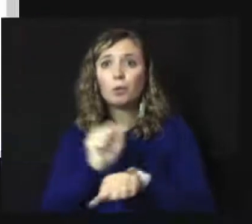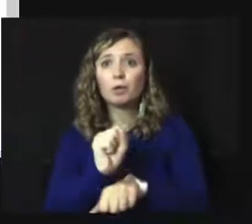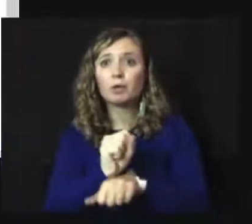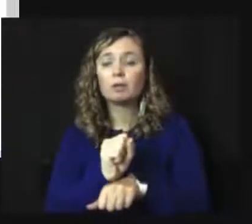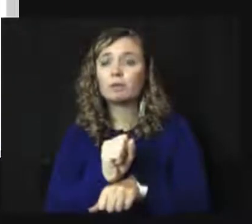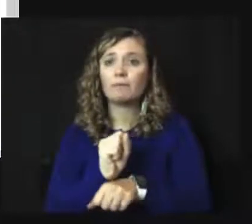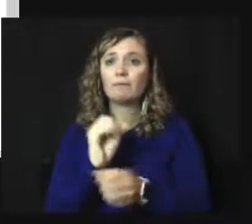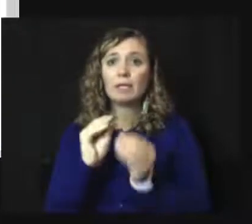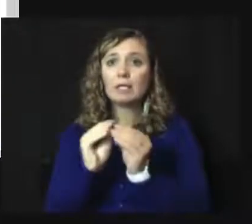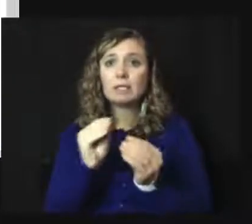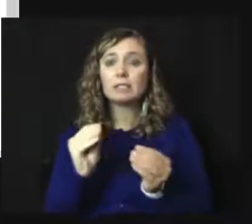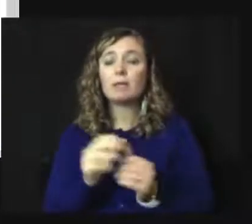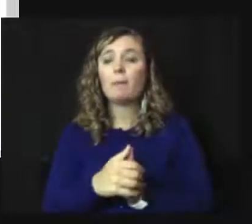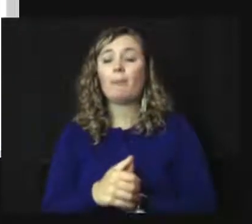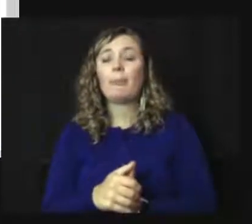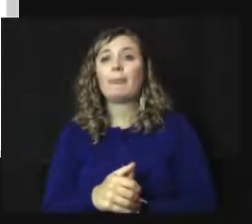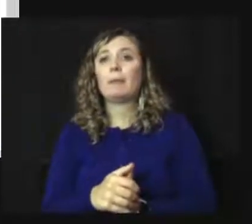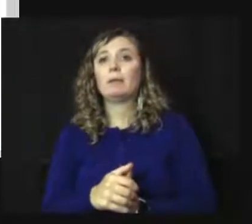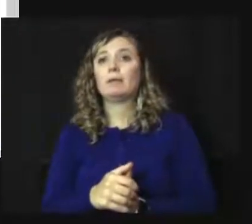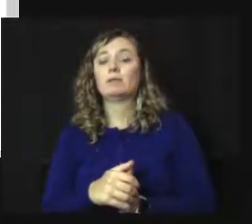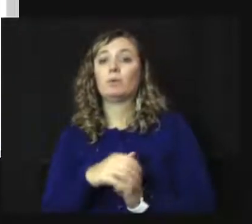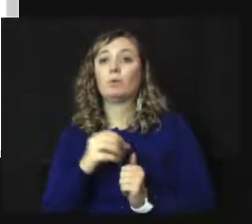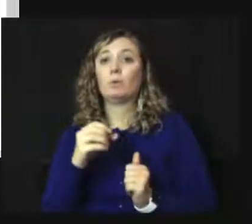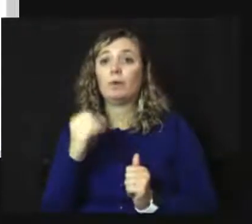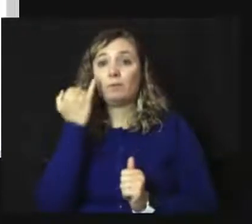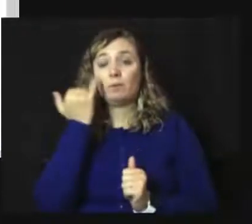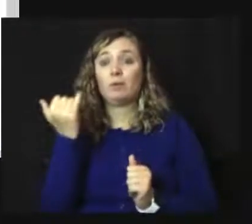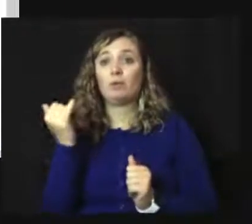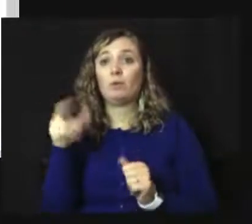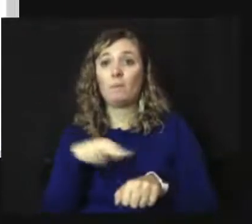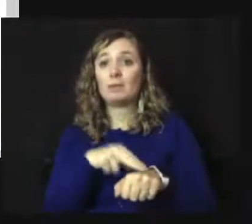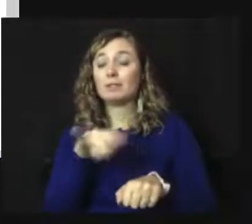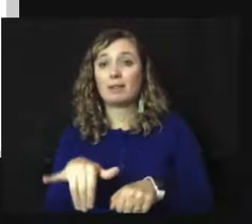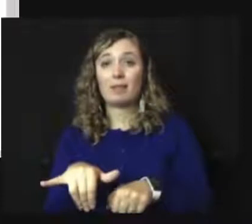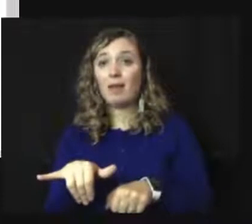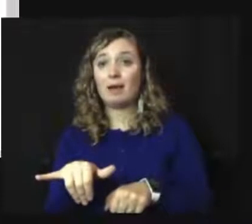to really normalize, like, what does it mean to be autistic?